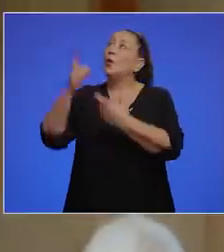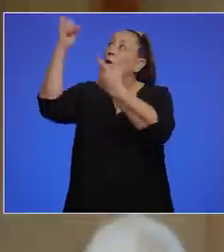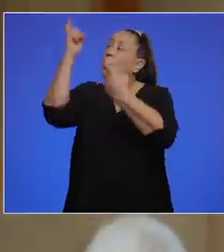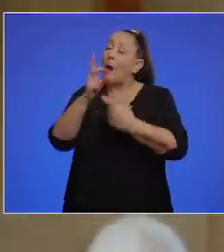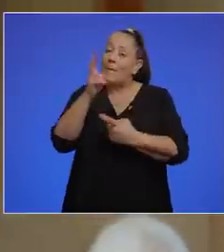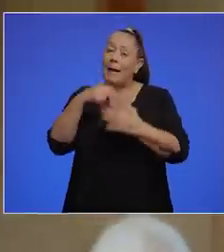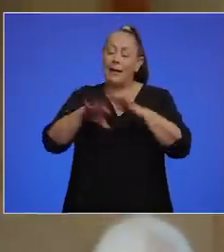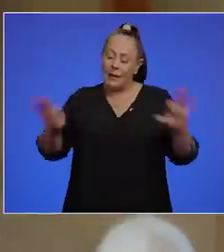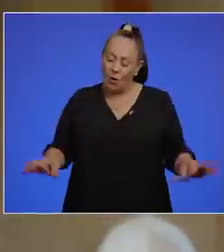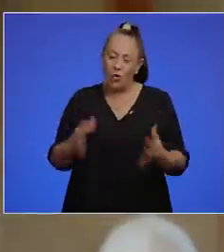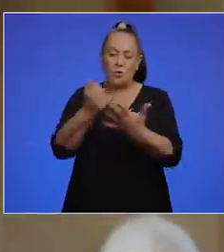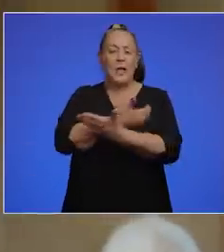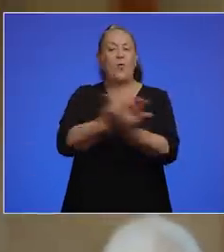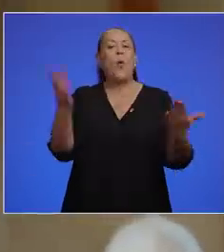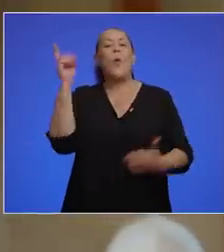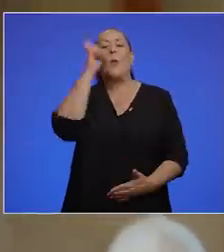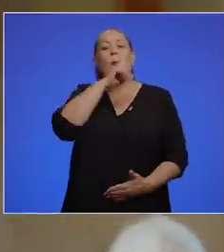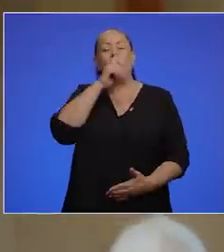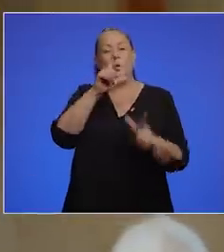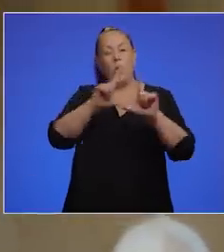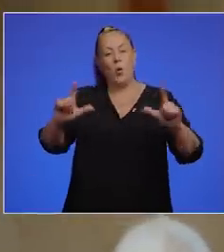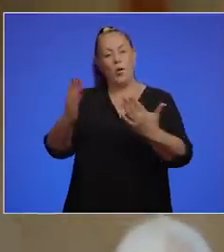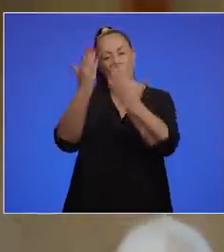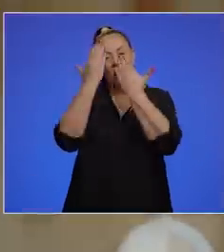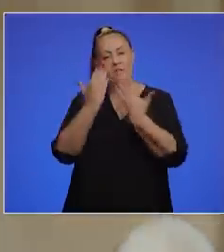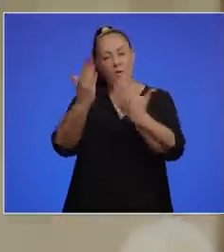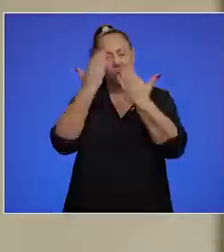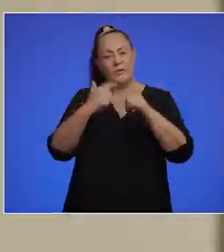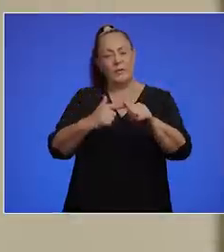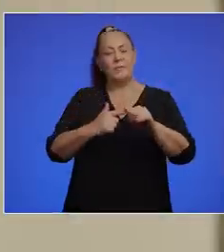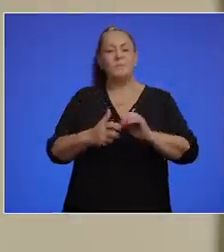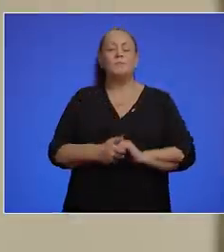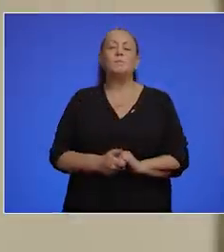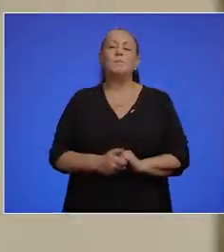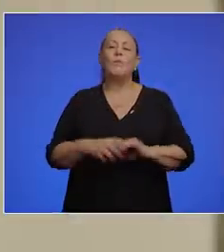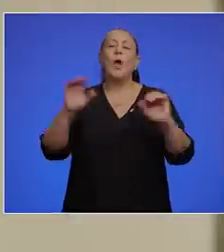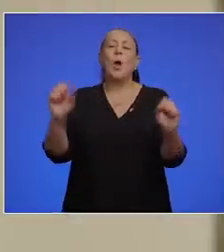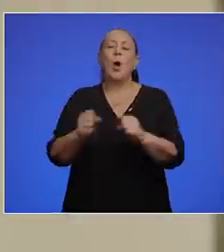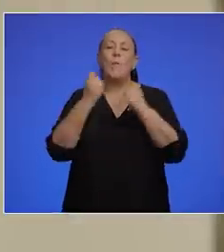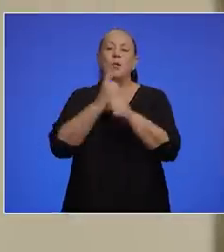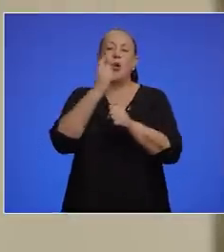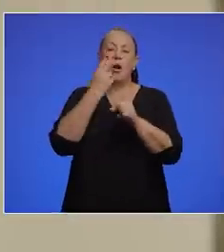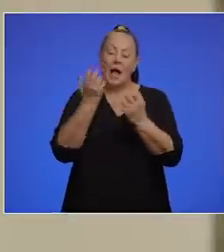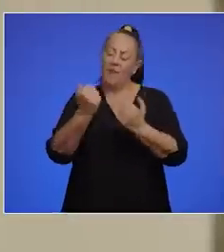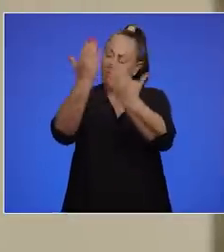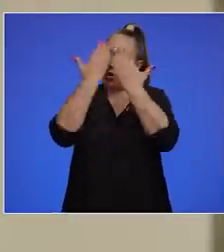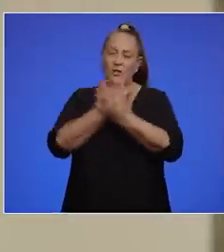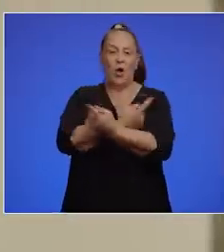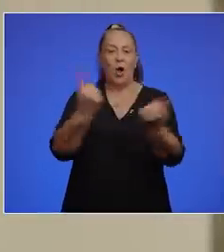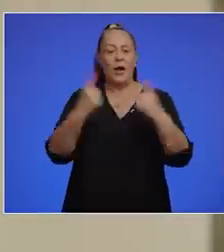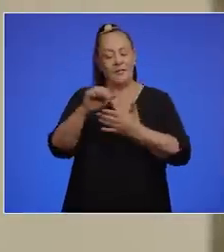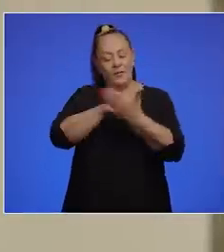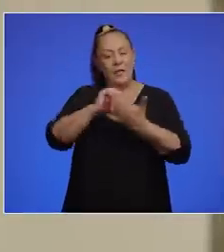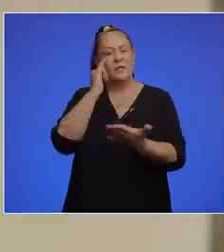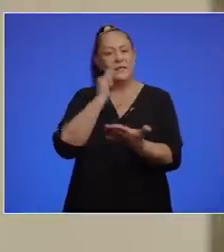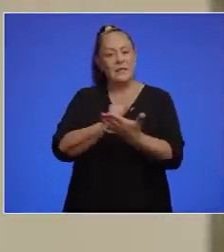salvation for Your people. Lord, have mercy. Lord, have mercy. And may Almighty God have mercy on us, forgive us our sins,